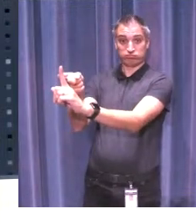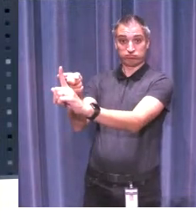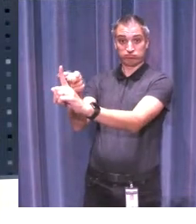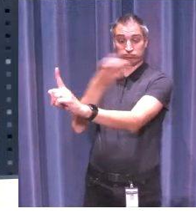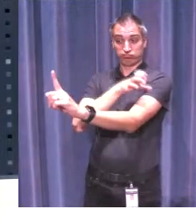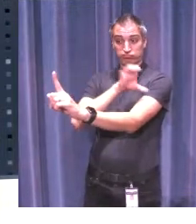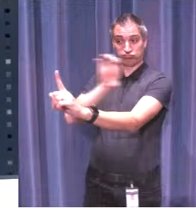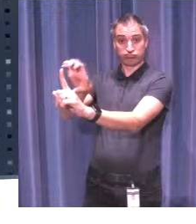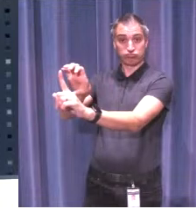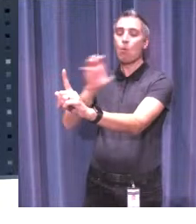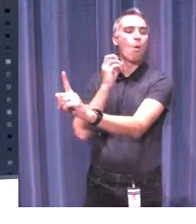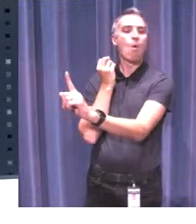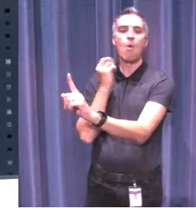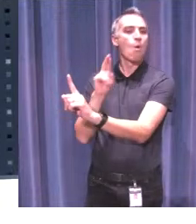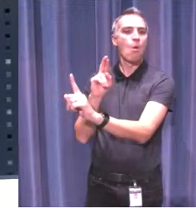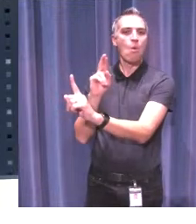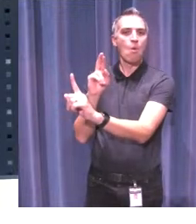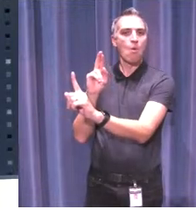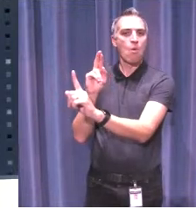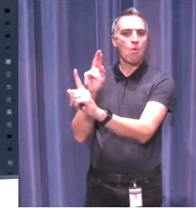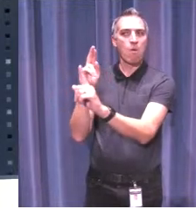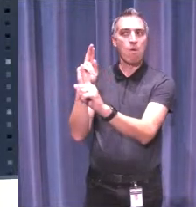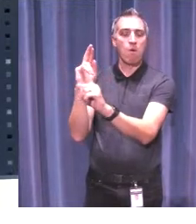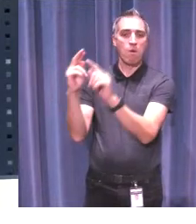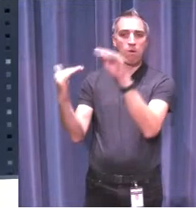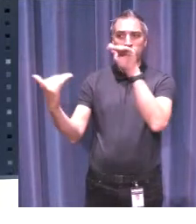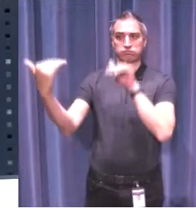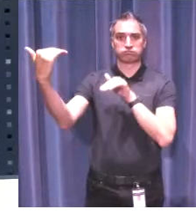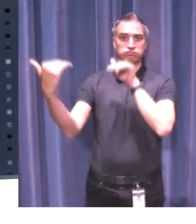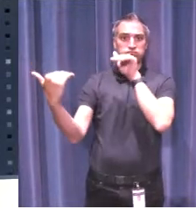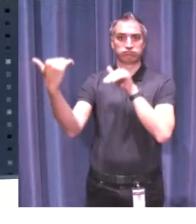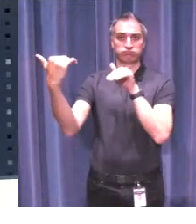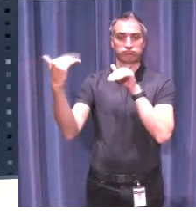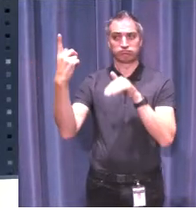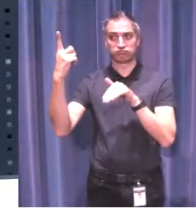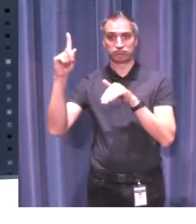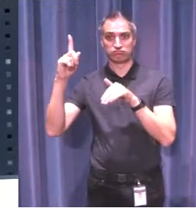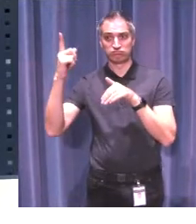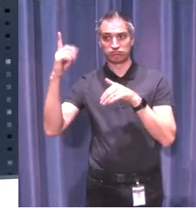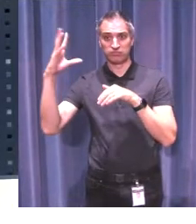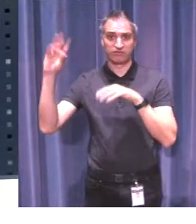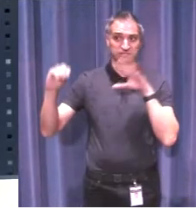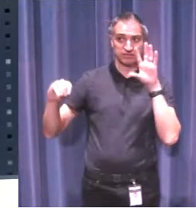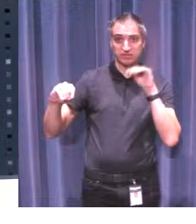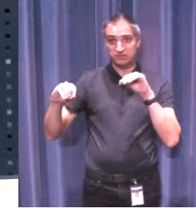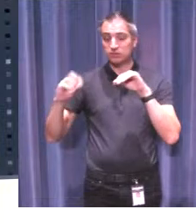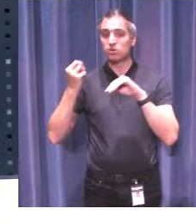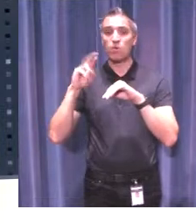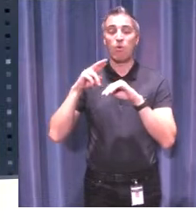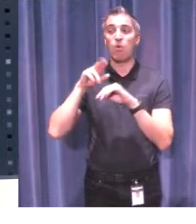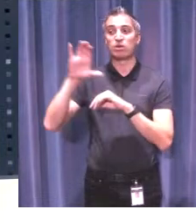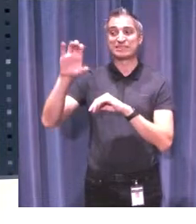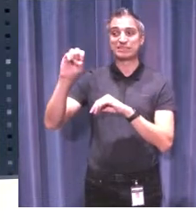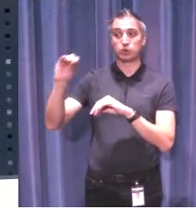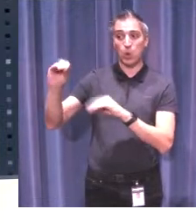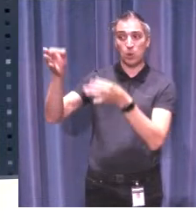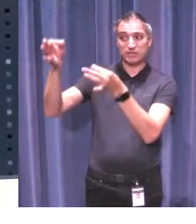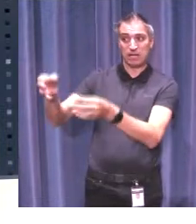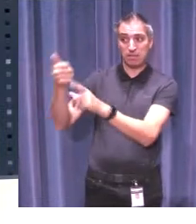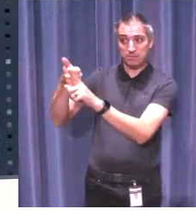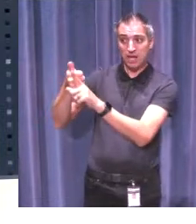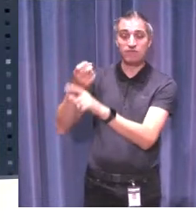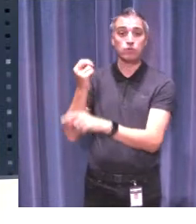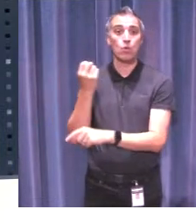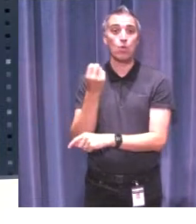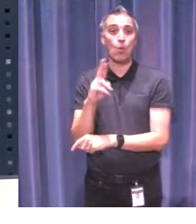of balance in how the CEO is still charged to make the final decisions, but the board is